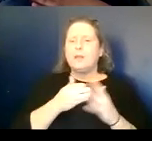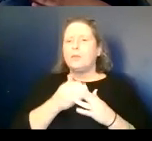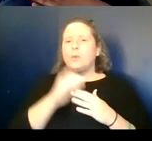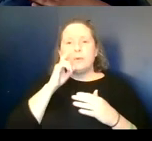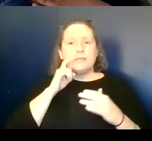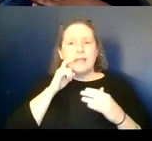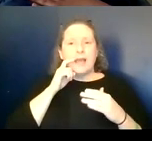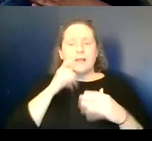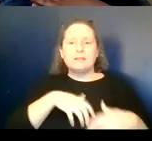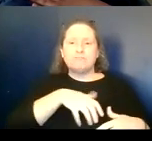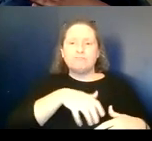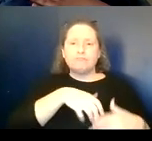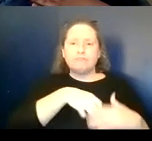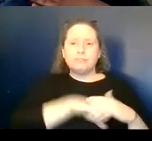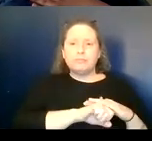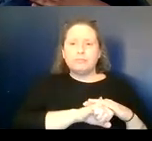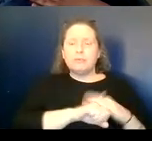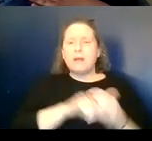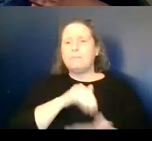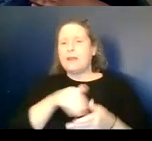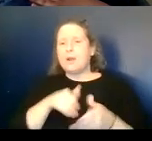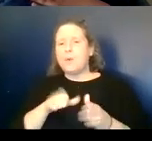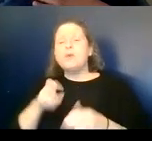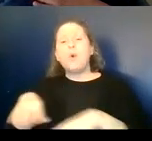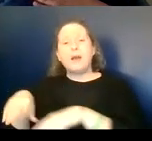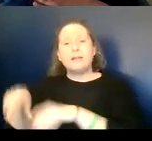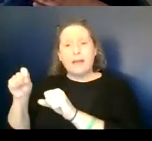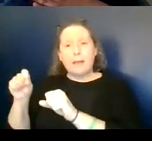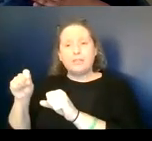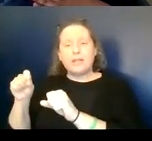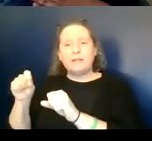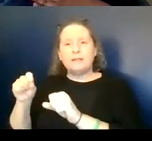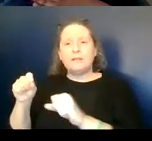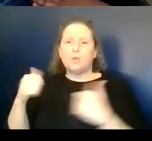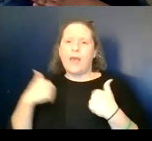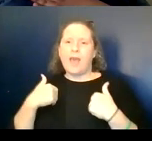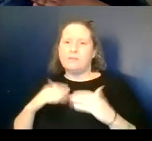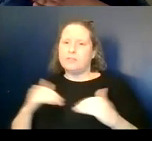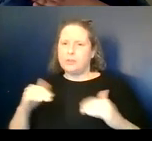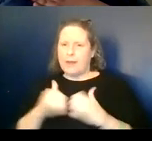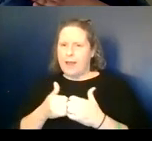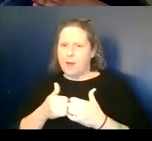sex, through medical means, or adoption, whatever means necessary.